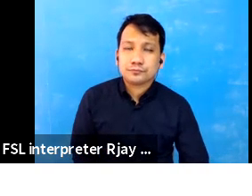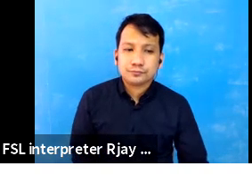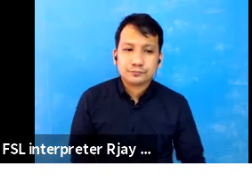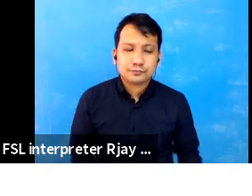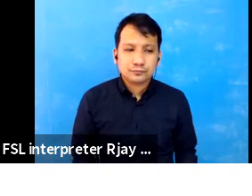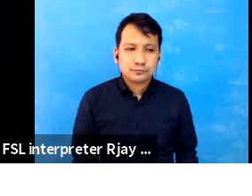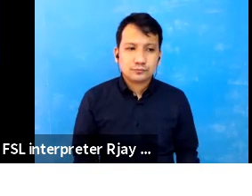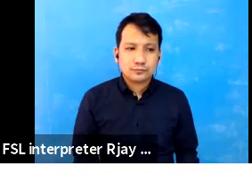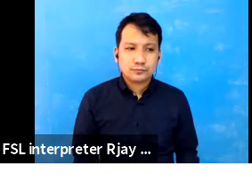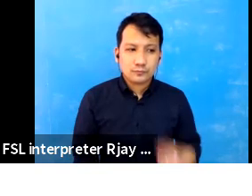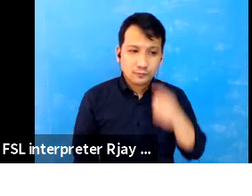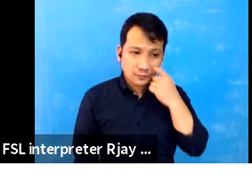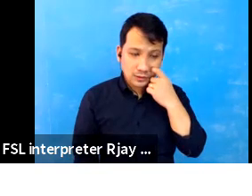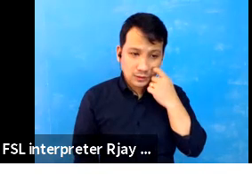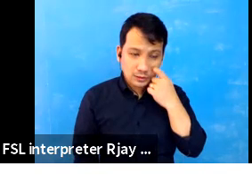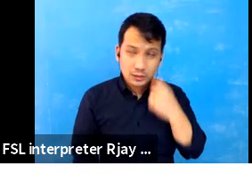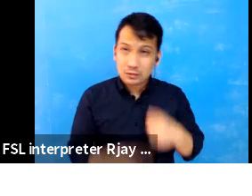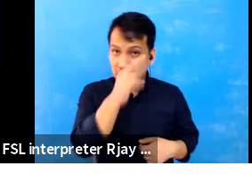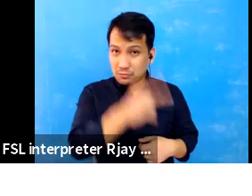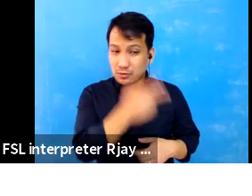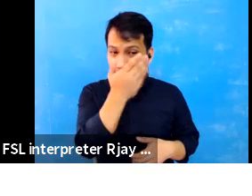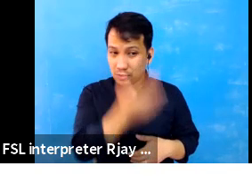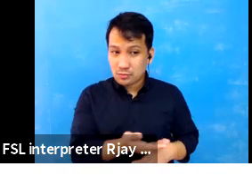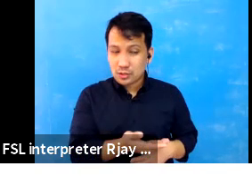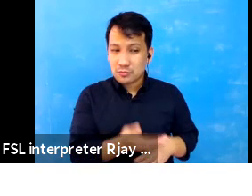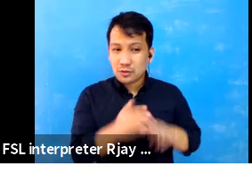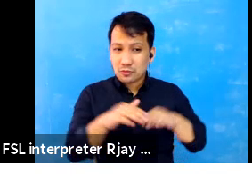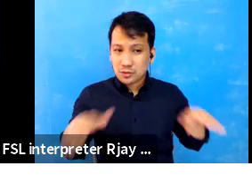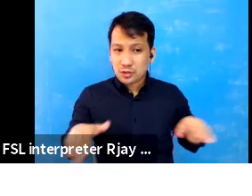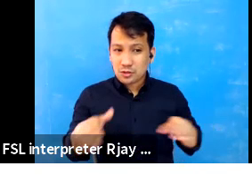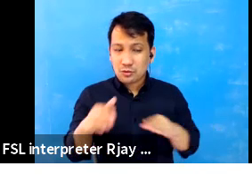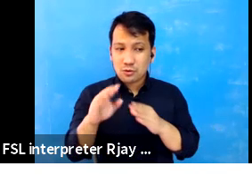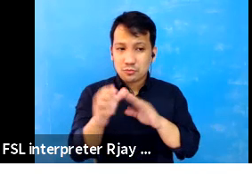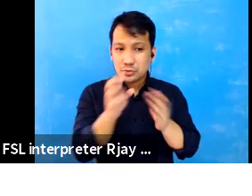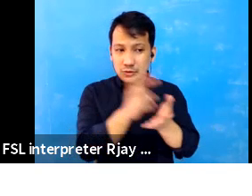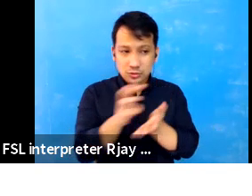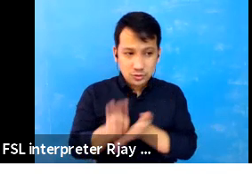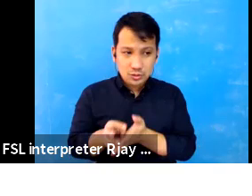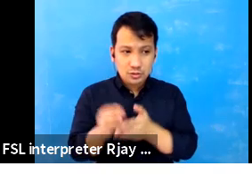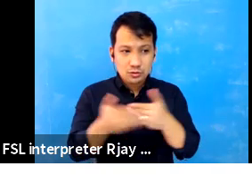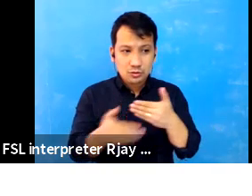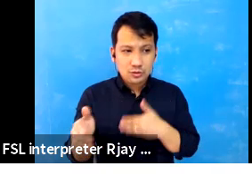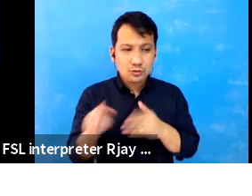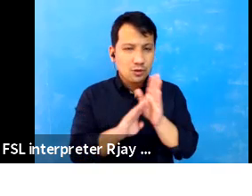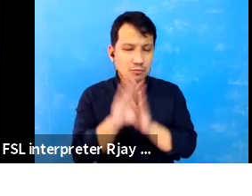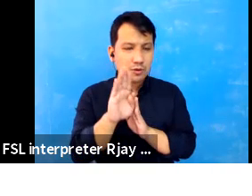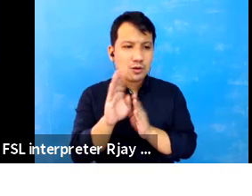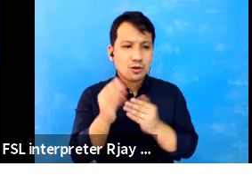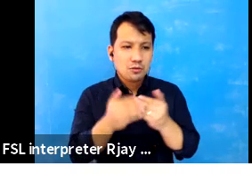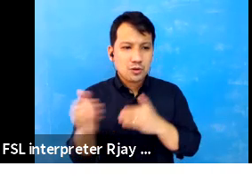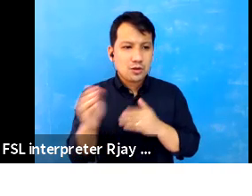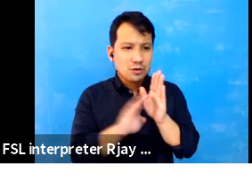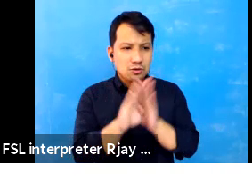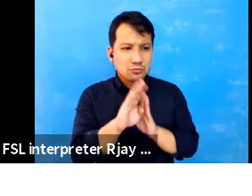So over the years, the nutritional status of our children and municipality shown as gradual improvement. From